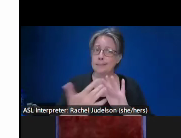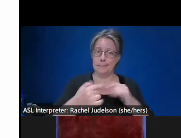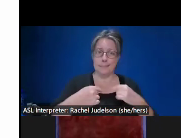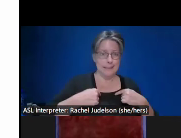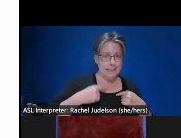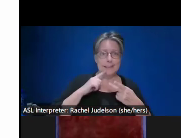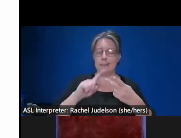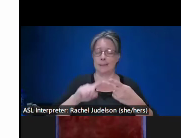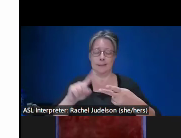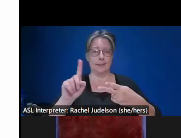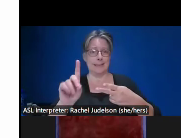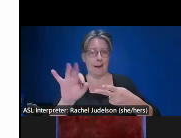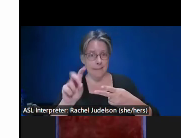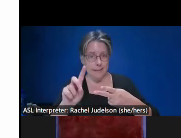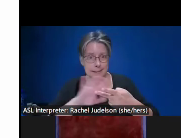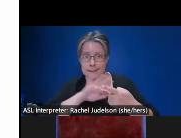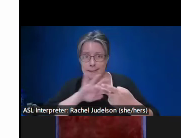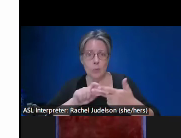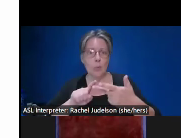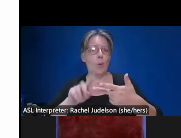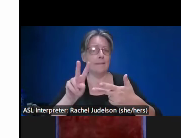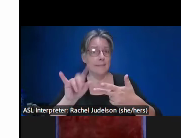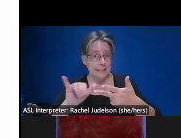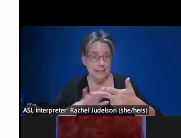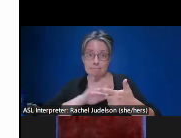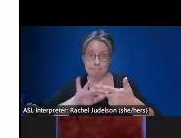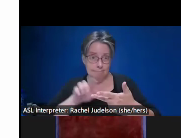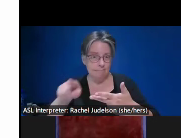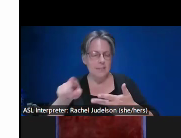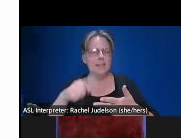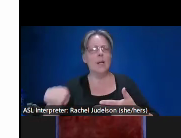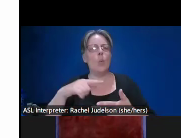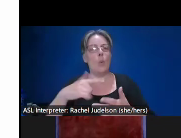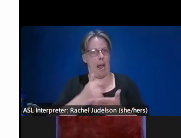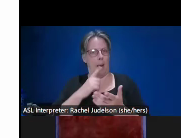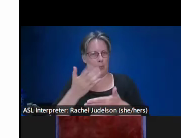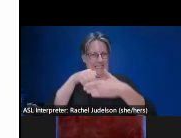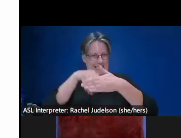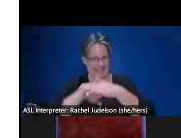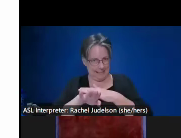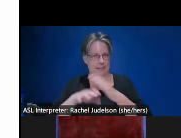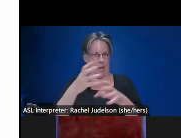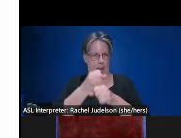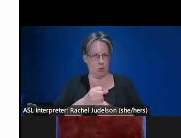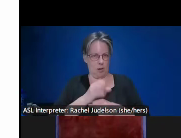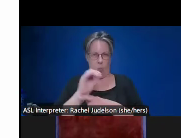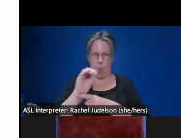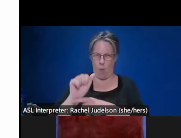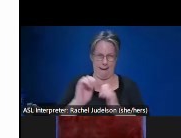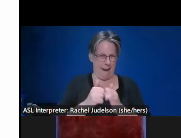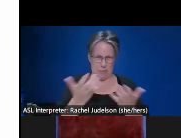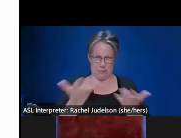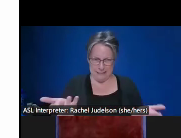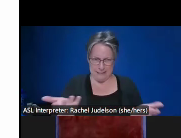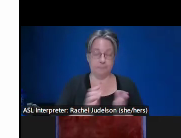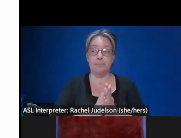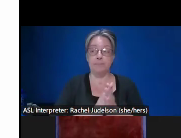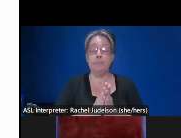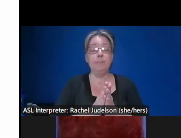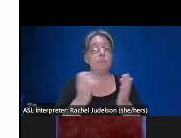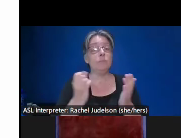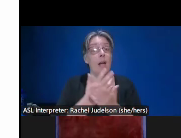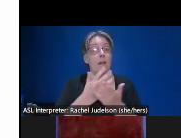to V, and we'll try to guide you through getting into the abstracts. Everything is reviewed